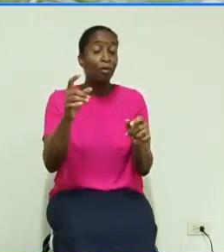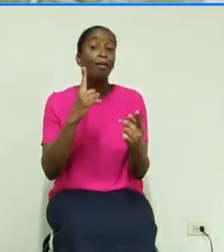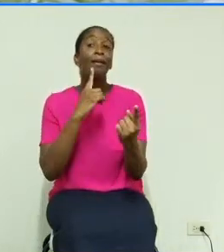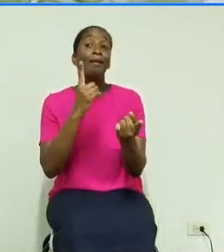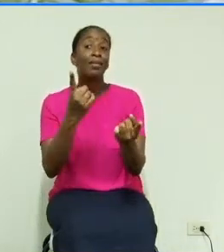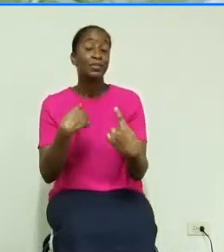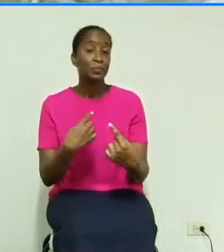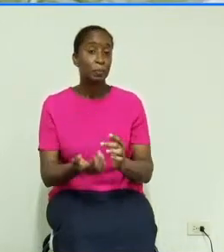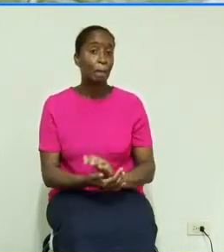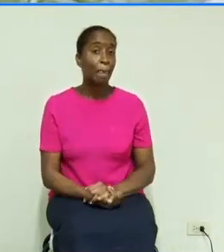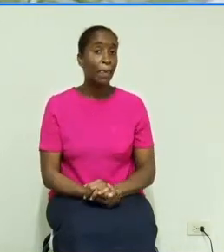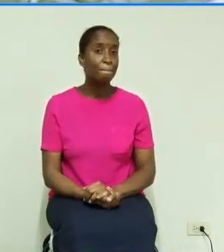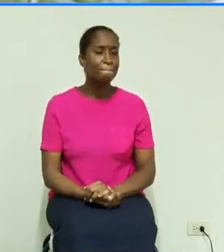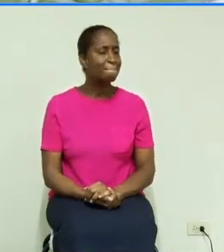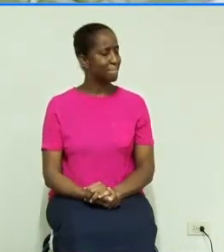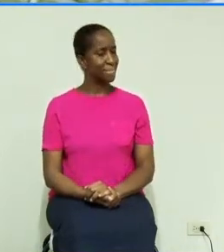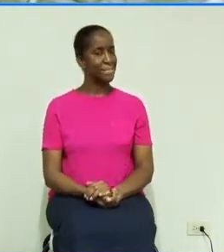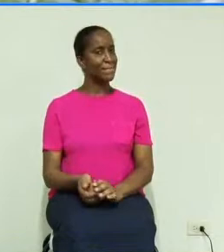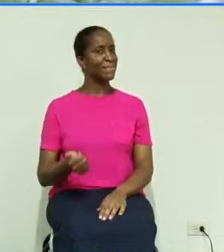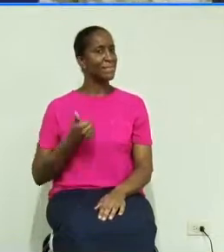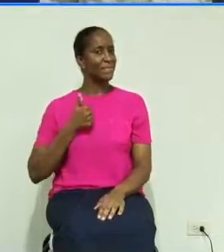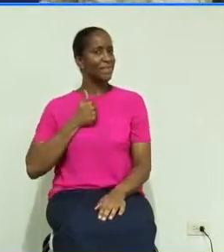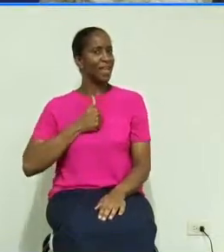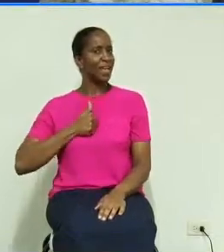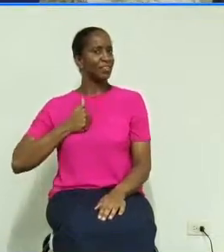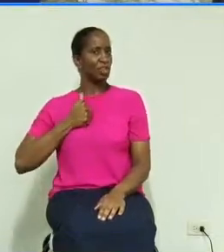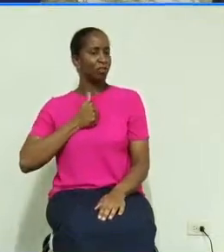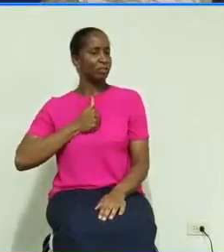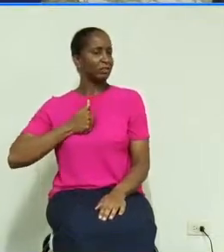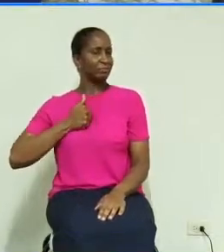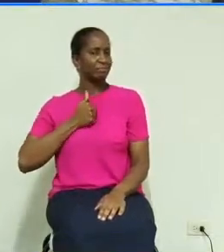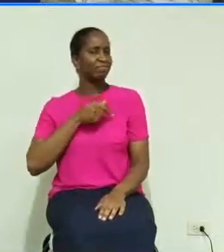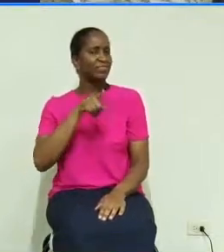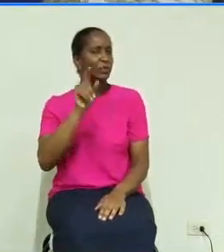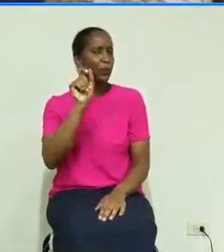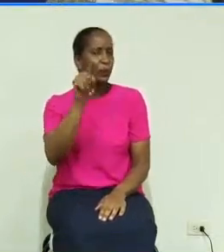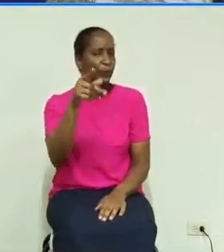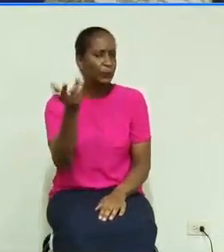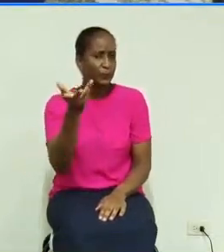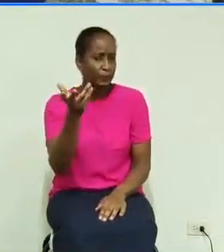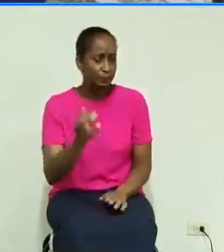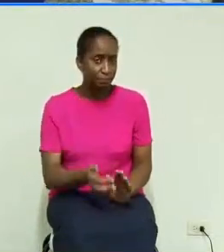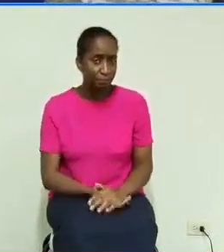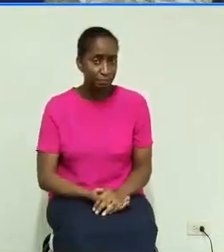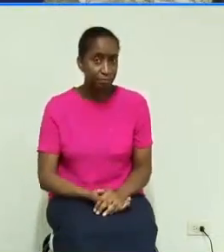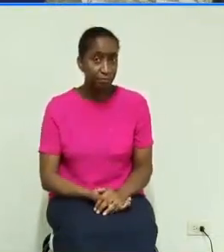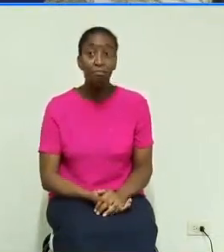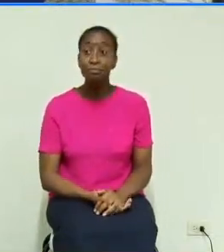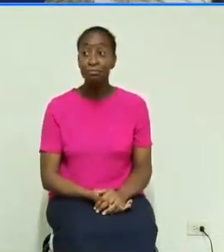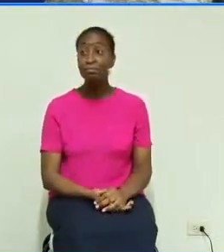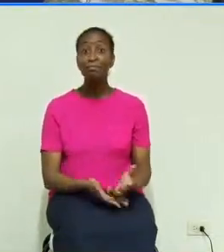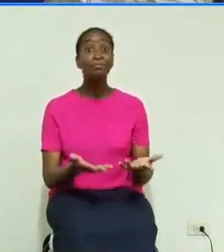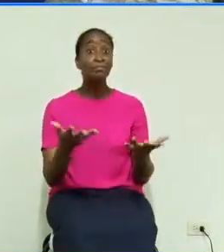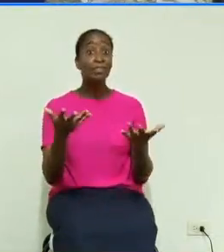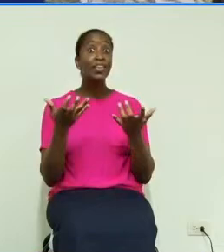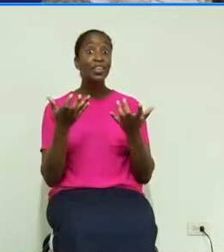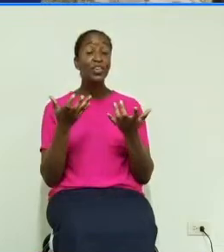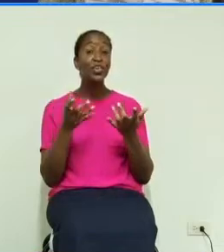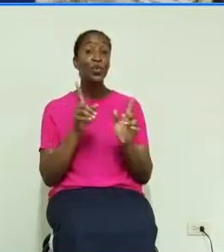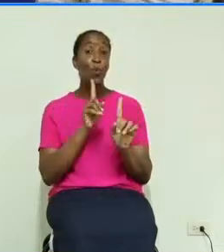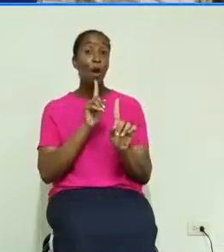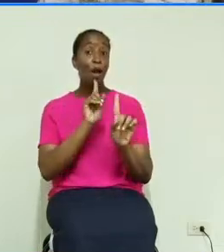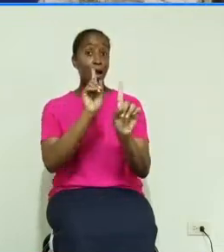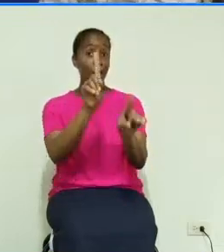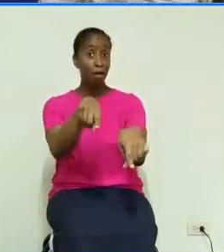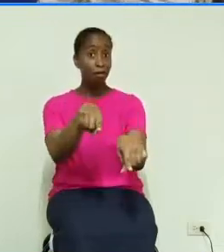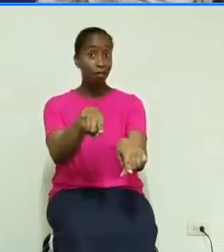Sorry, was there a question? Yes, we didn't hear it. No, I asked, my question is... Oh, you really wanted us to answer why a chaplain was